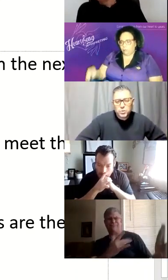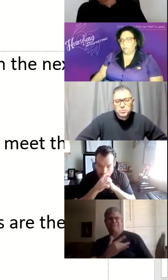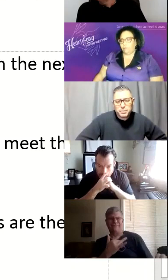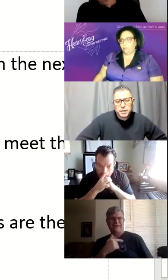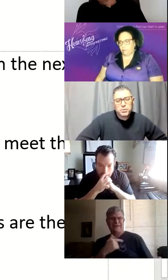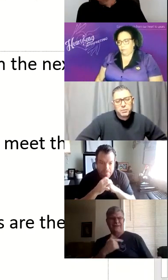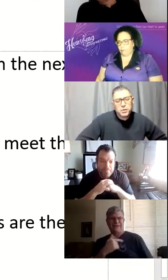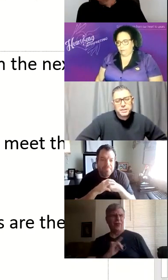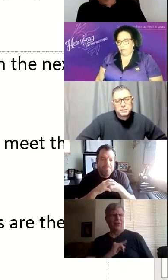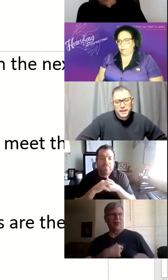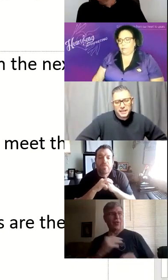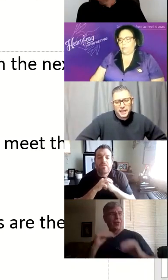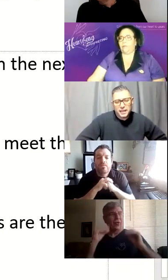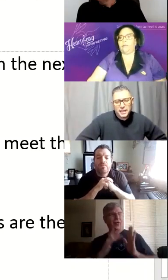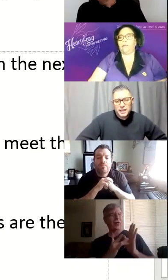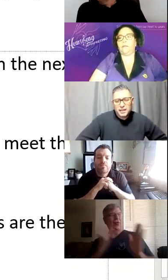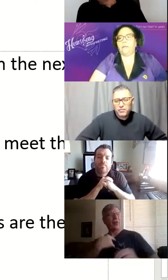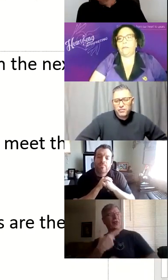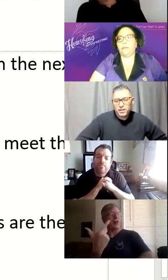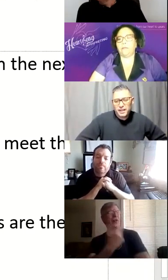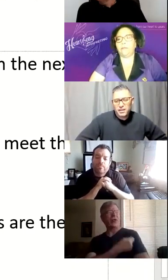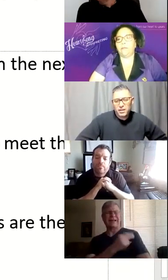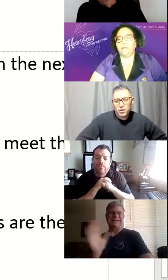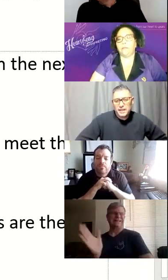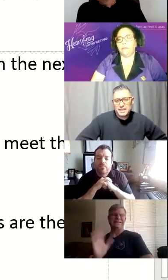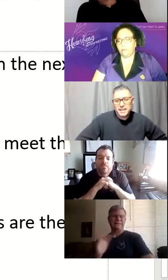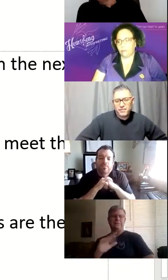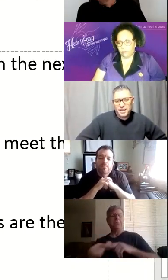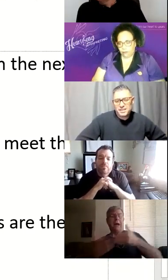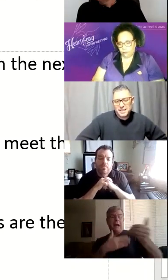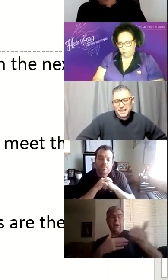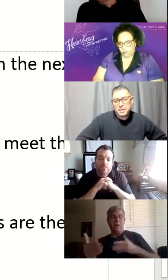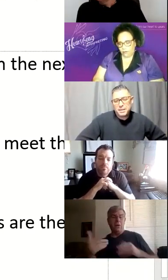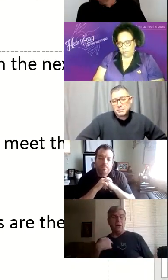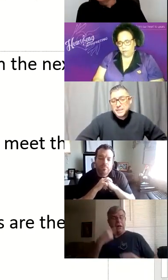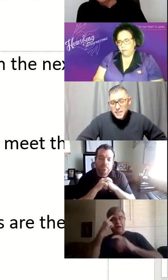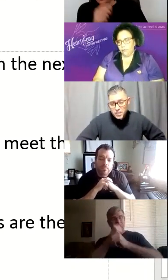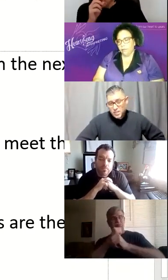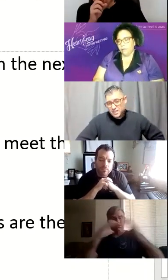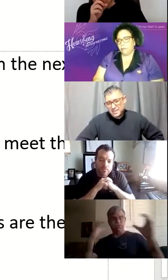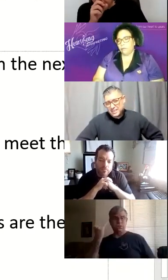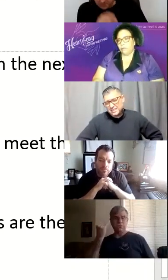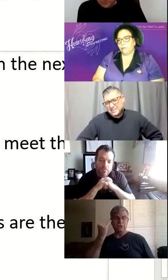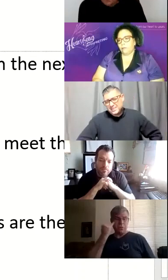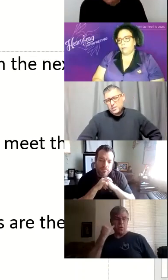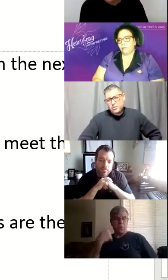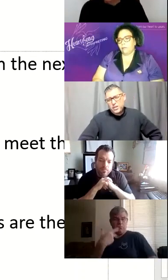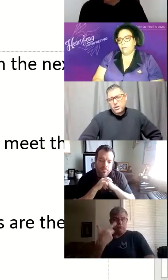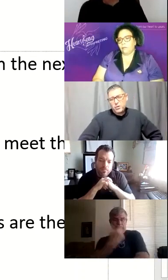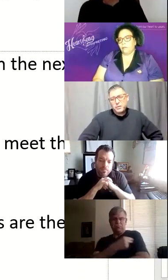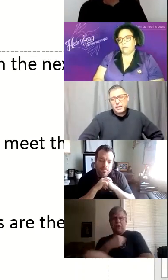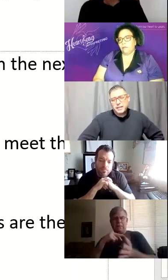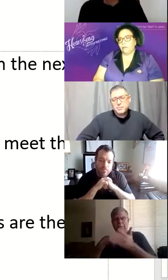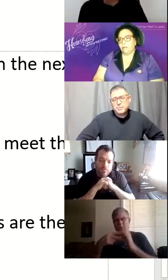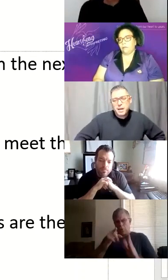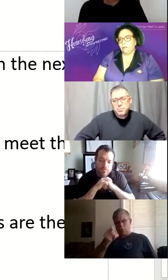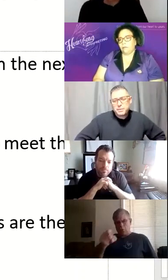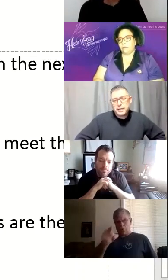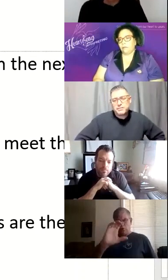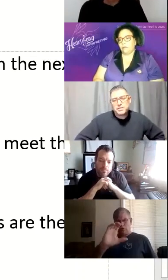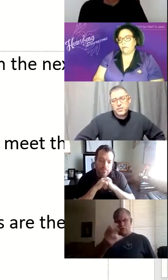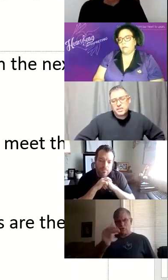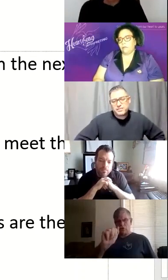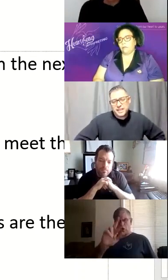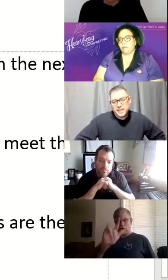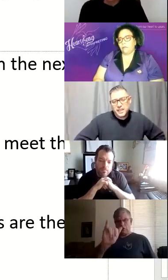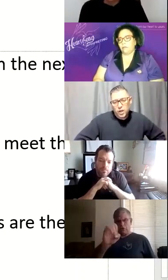those groups of people. I want to respect that. I don't feel like, I need to take advantage of that because I'm a teacher. So, in a broad